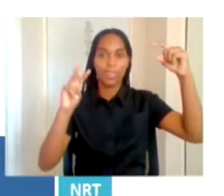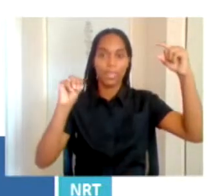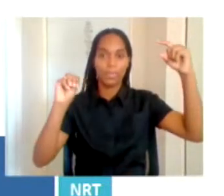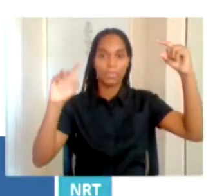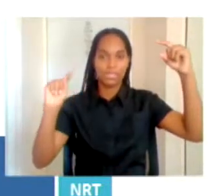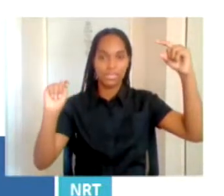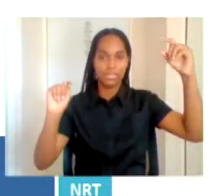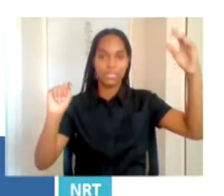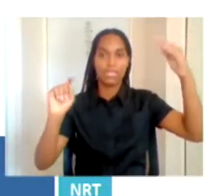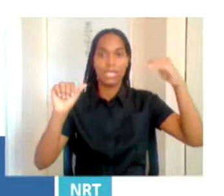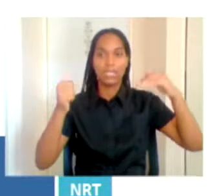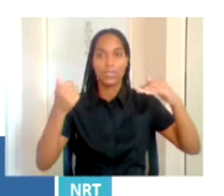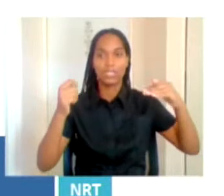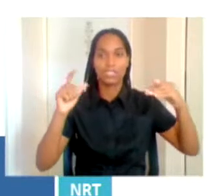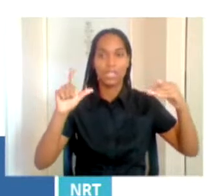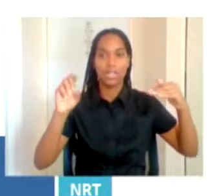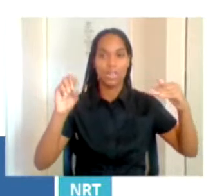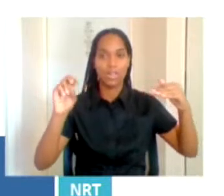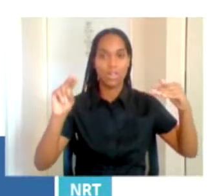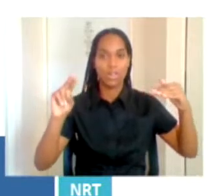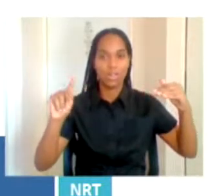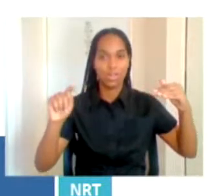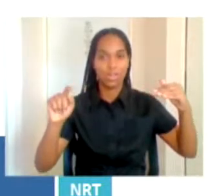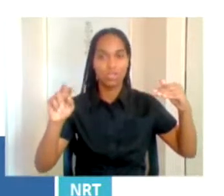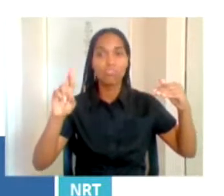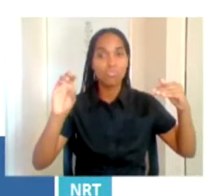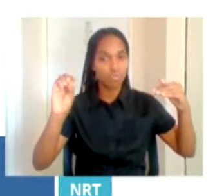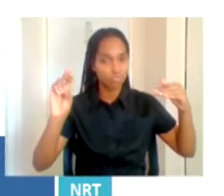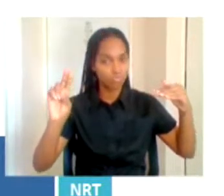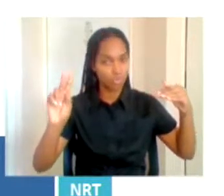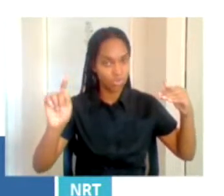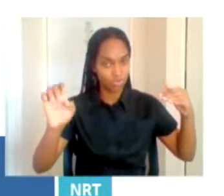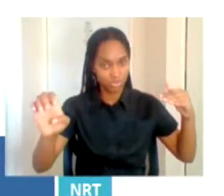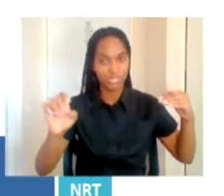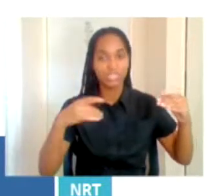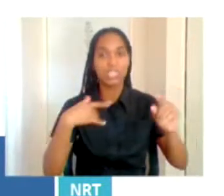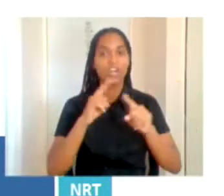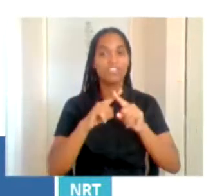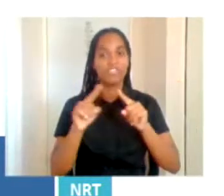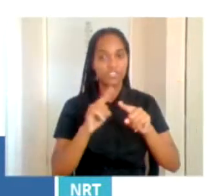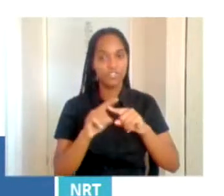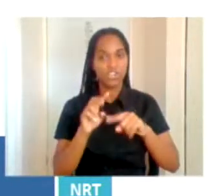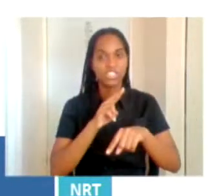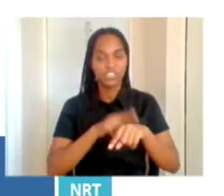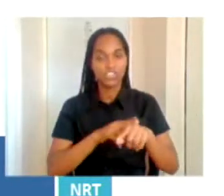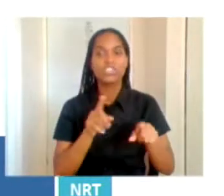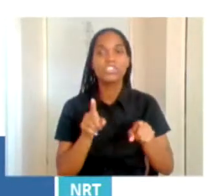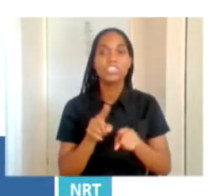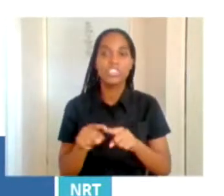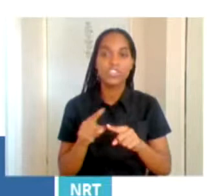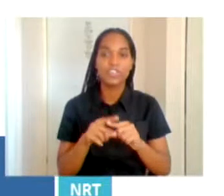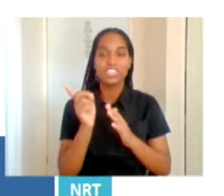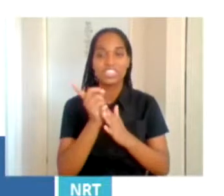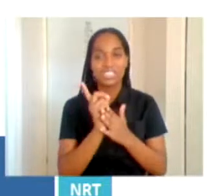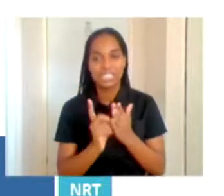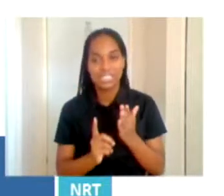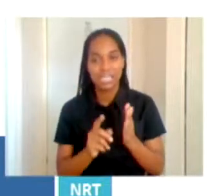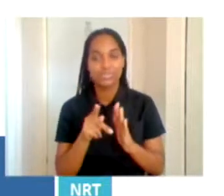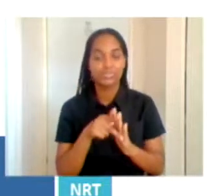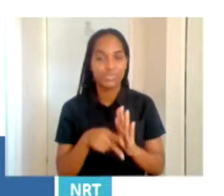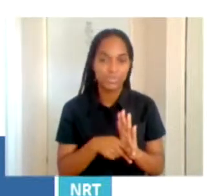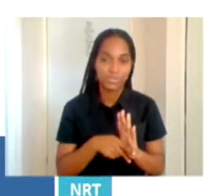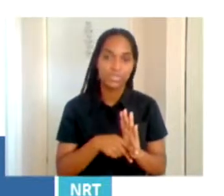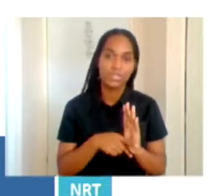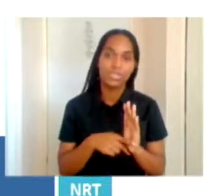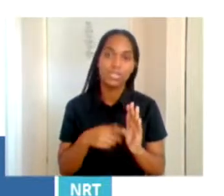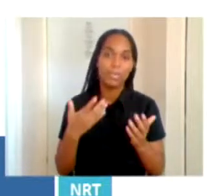is LOUT. So they have a kind of different, natures and different design principles. I may not have a time